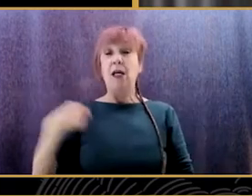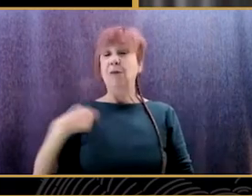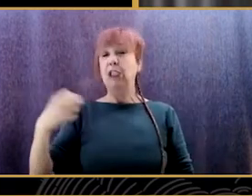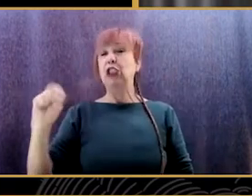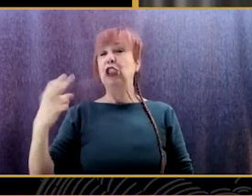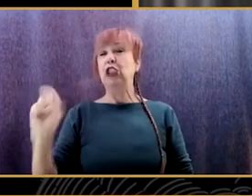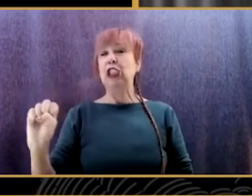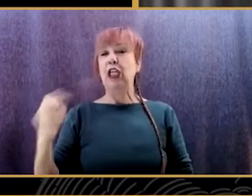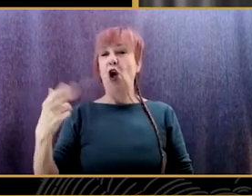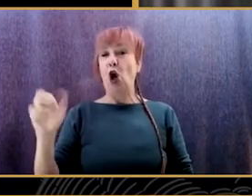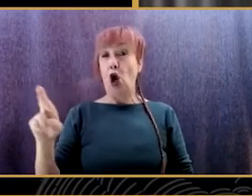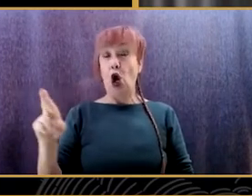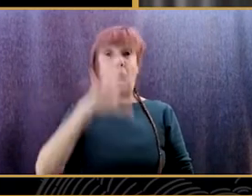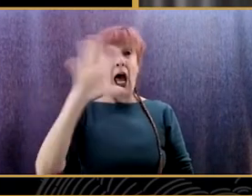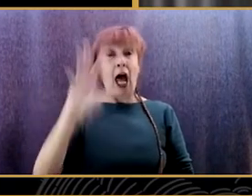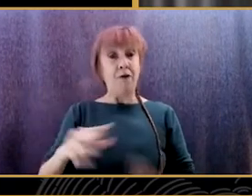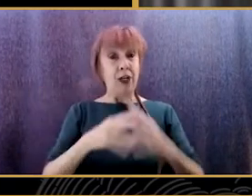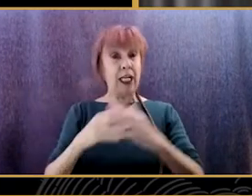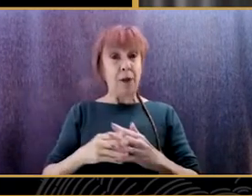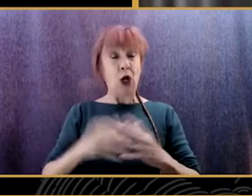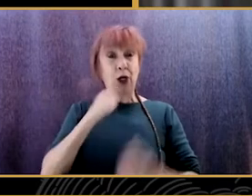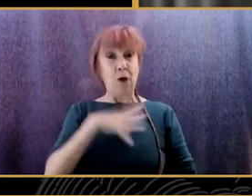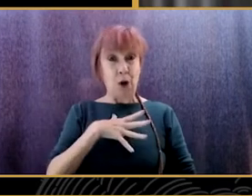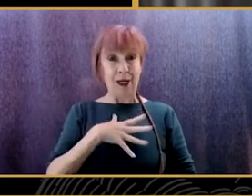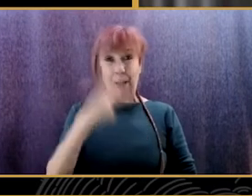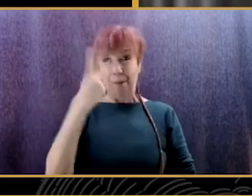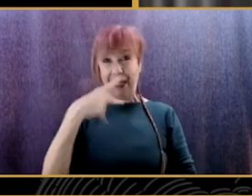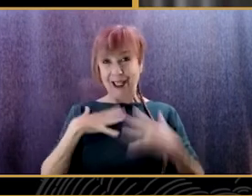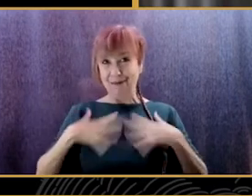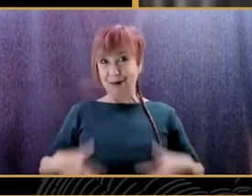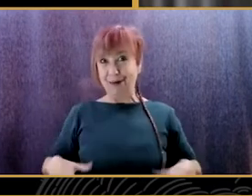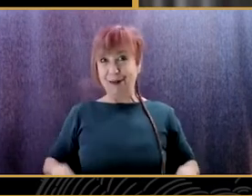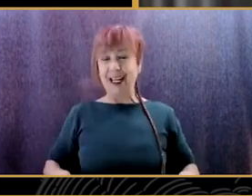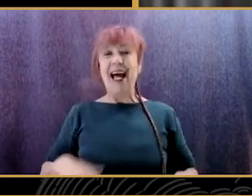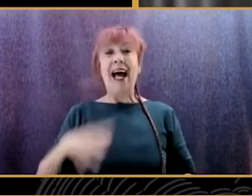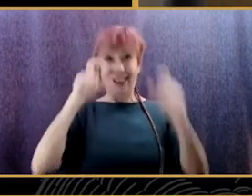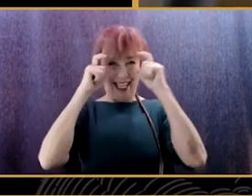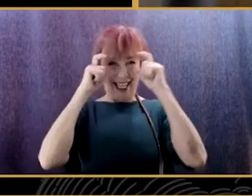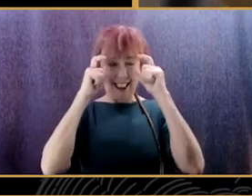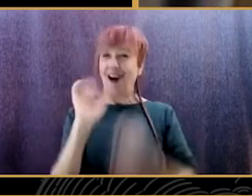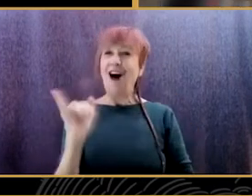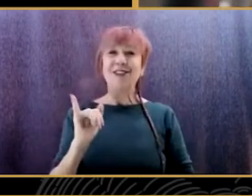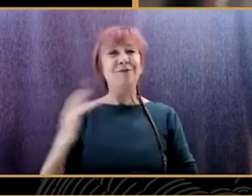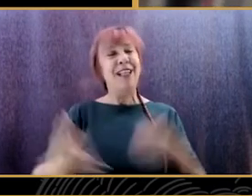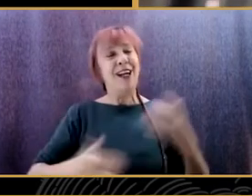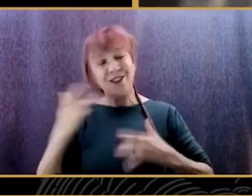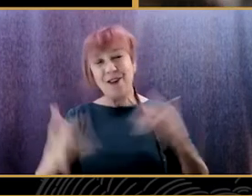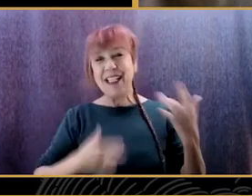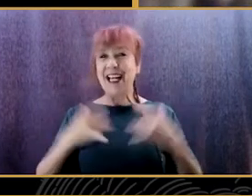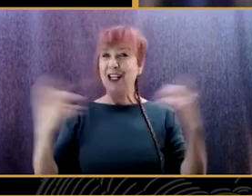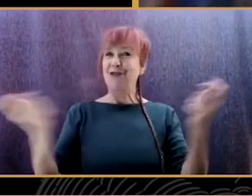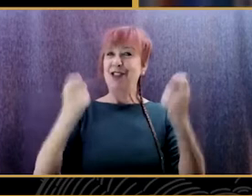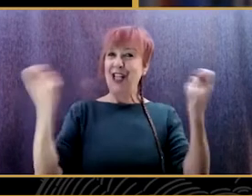she, her. I am an African-American woman wearing a pink floral dress, and I'm also wearing glasses. We're so excited to